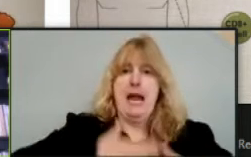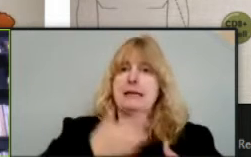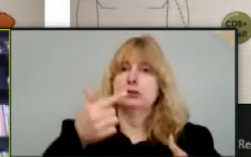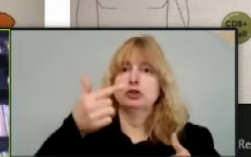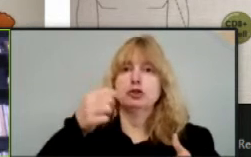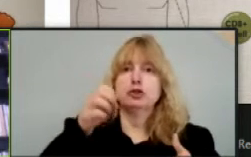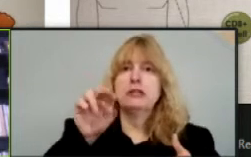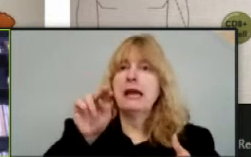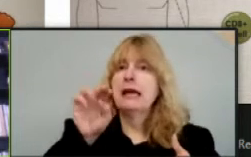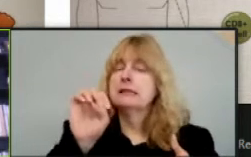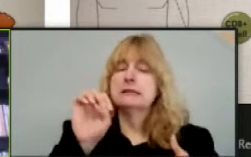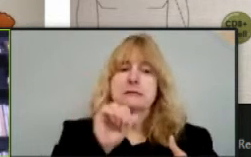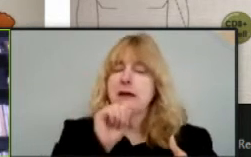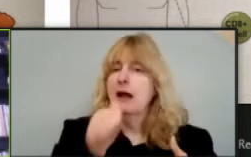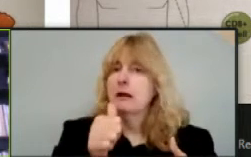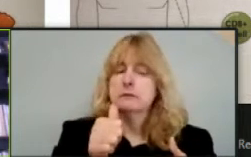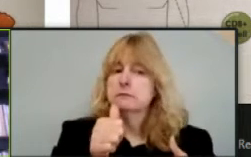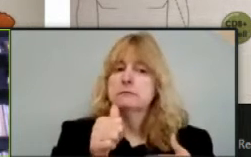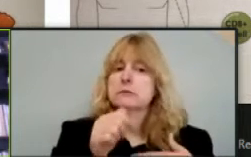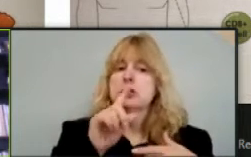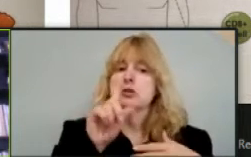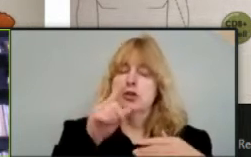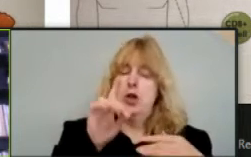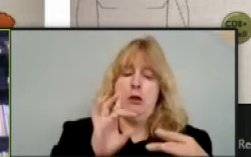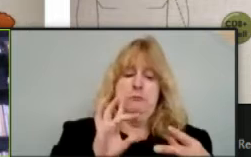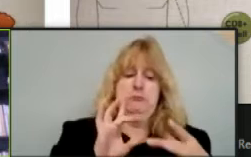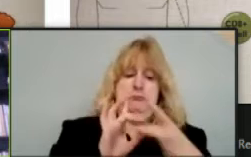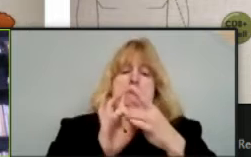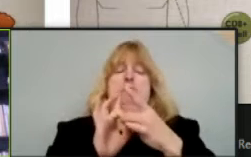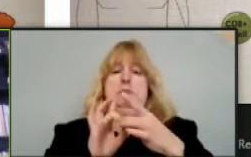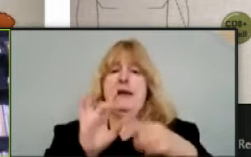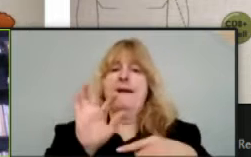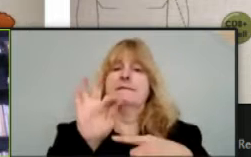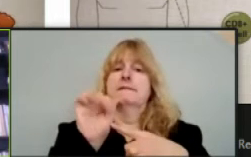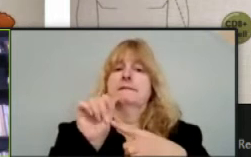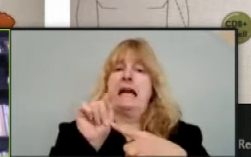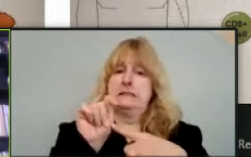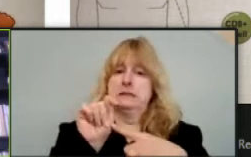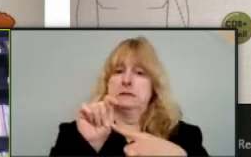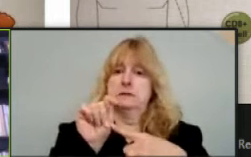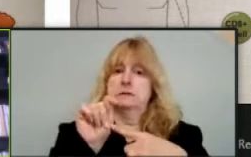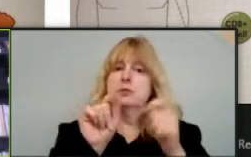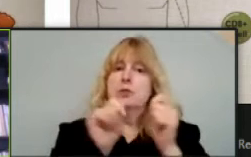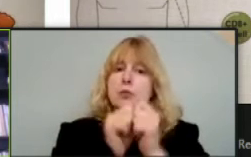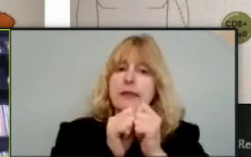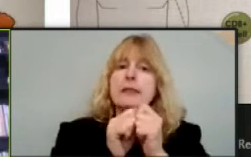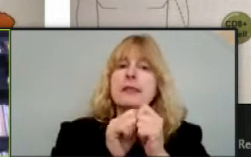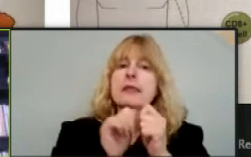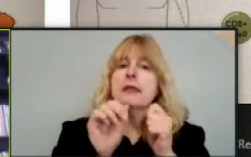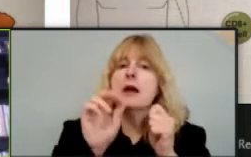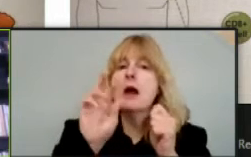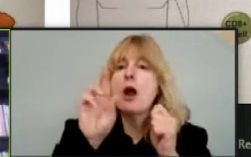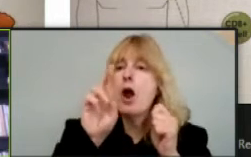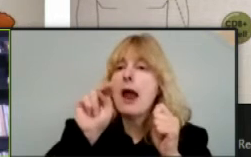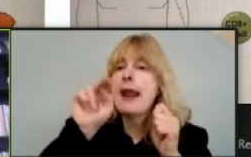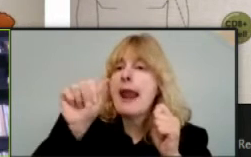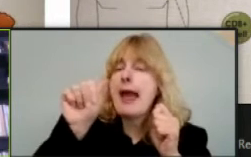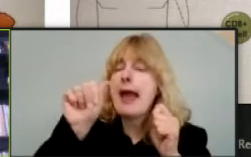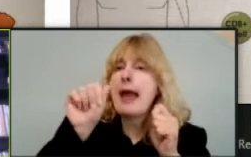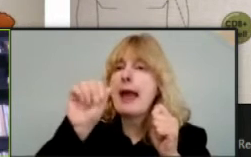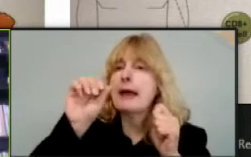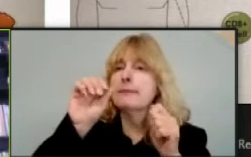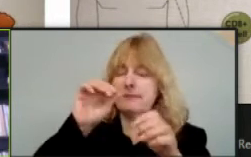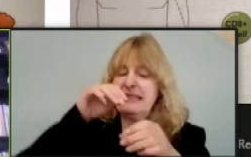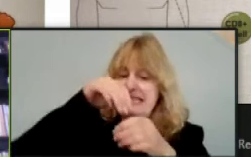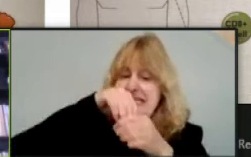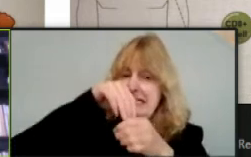to that. So we're using a very small fat particle with a RNA nucleic acid inside to inject. But